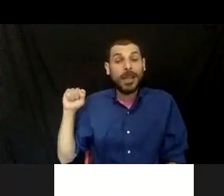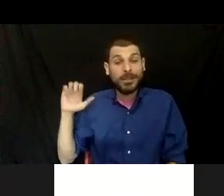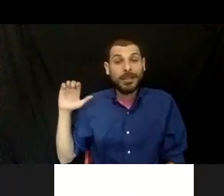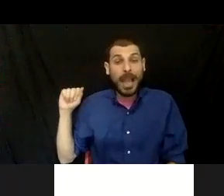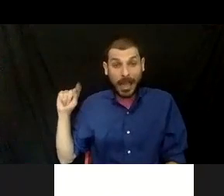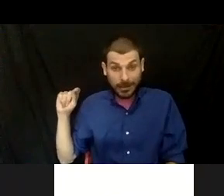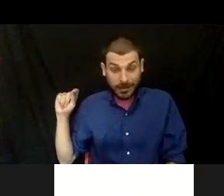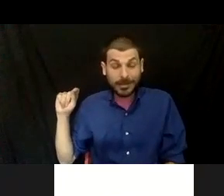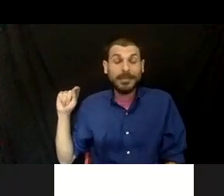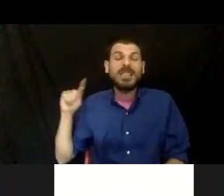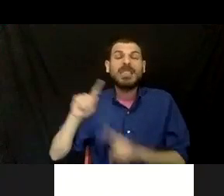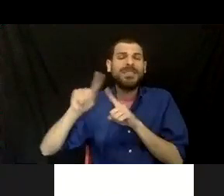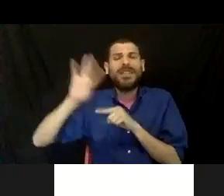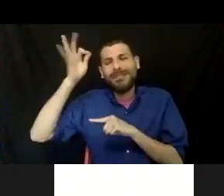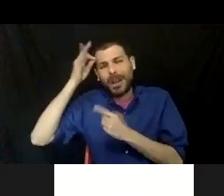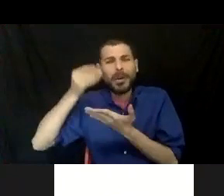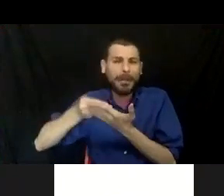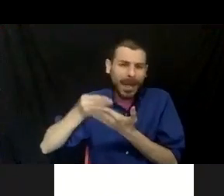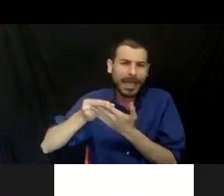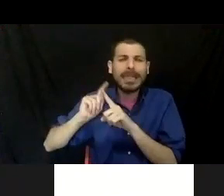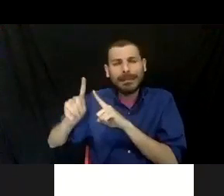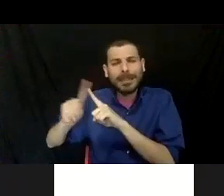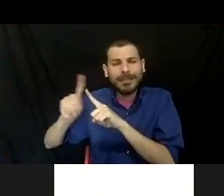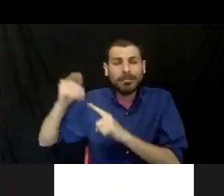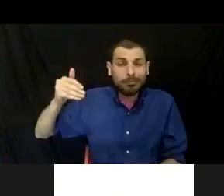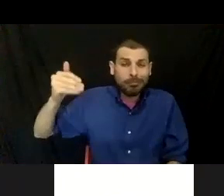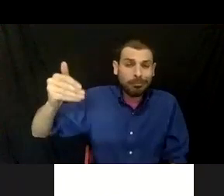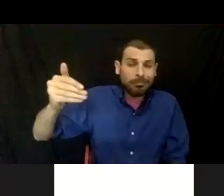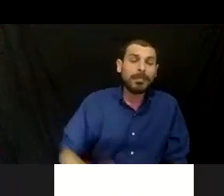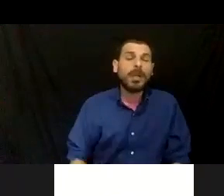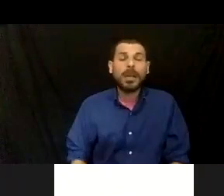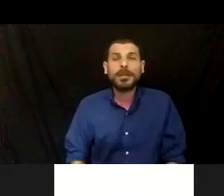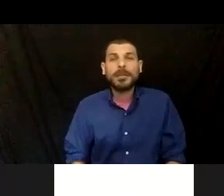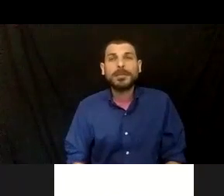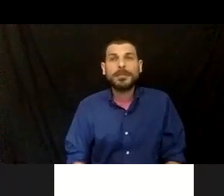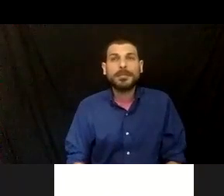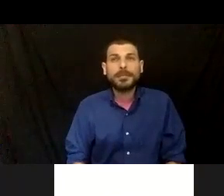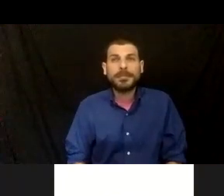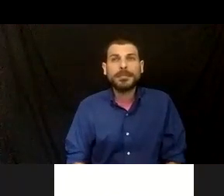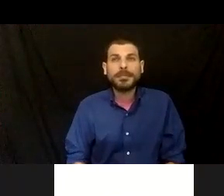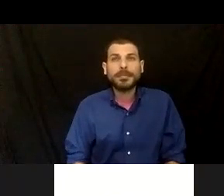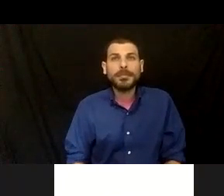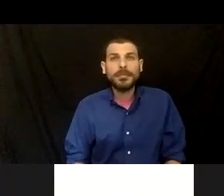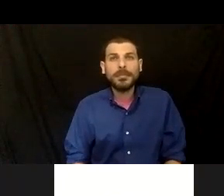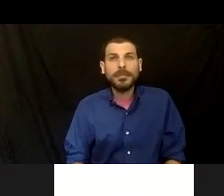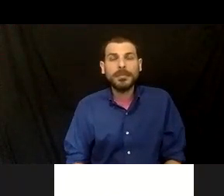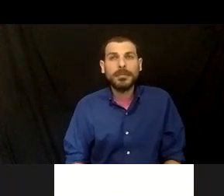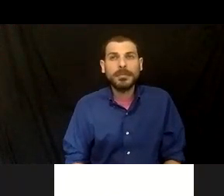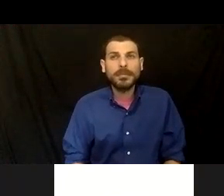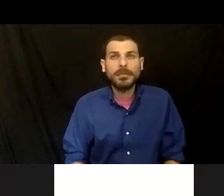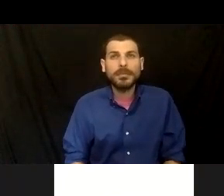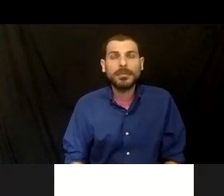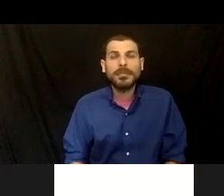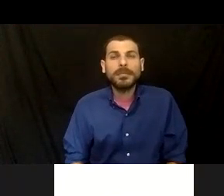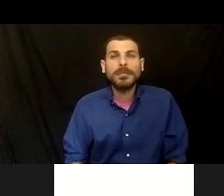different federal stimulus measures that the federal government has taken to help people in this time. So as part of that, there